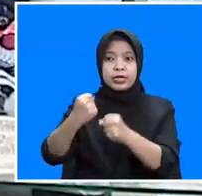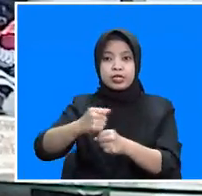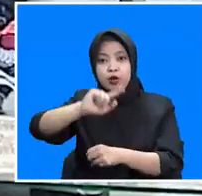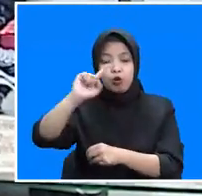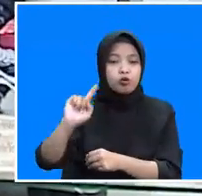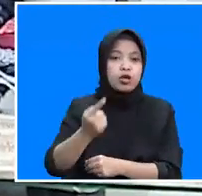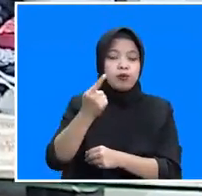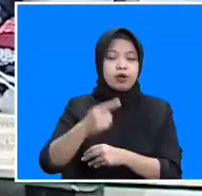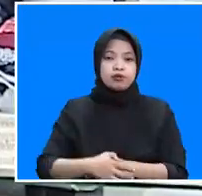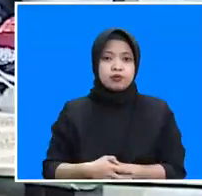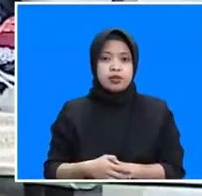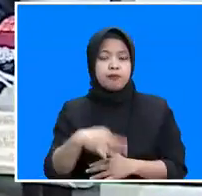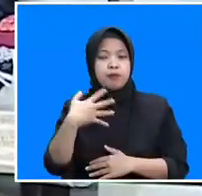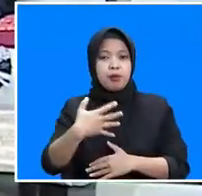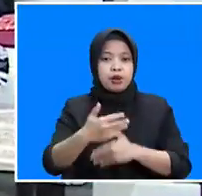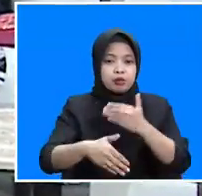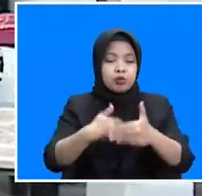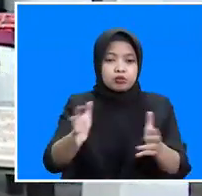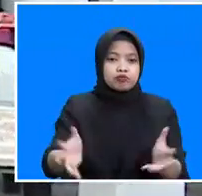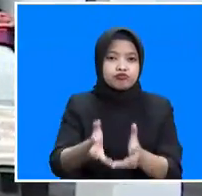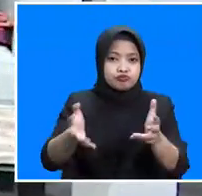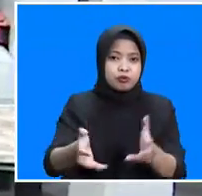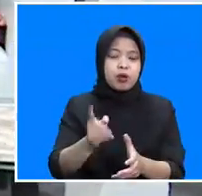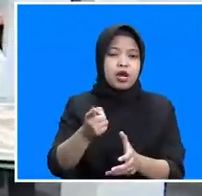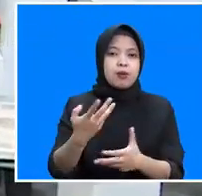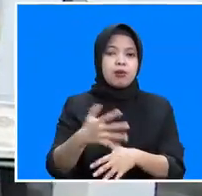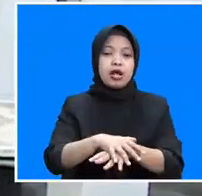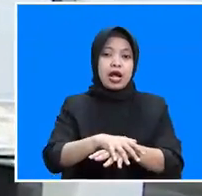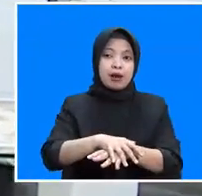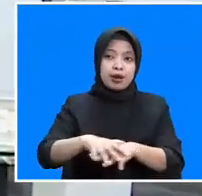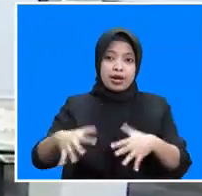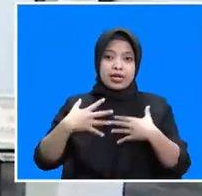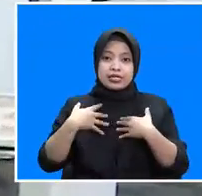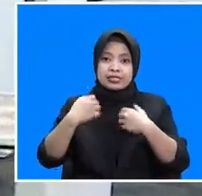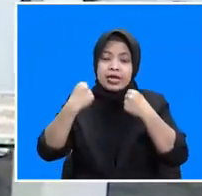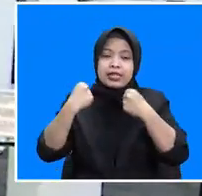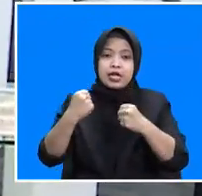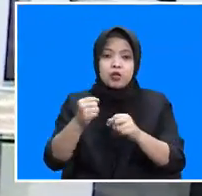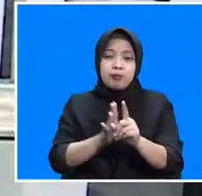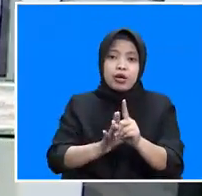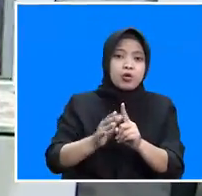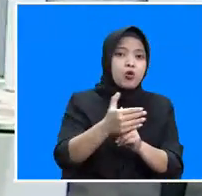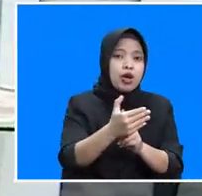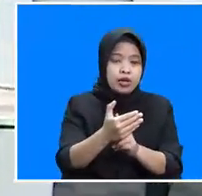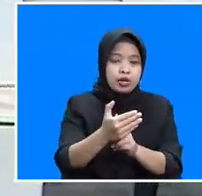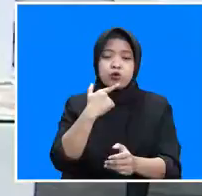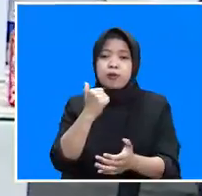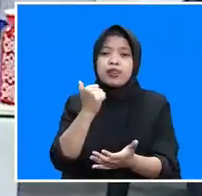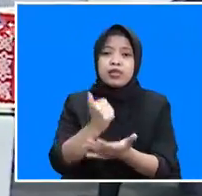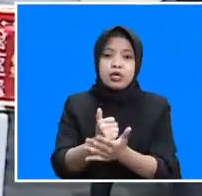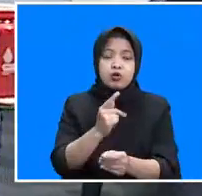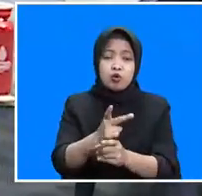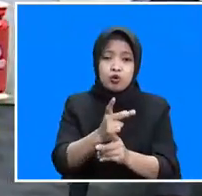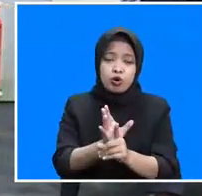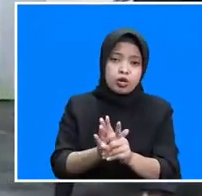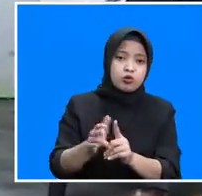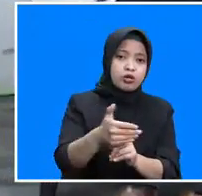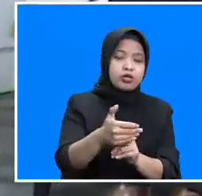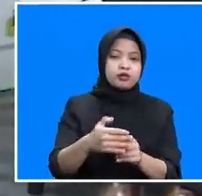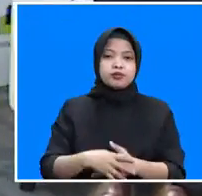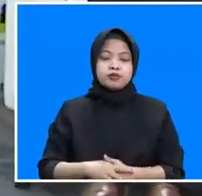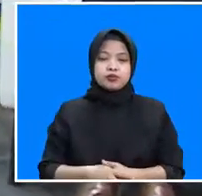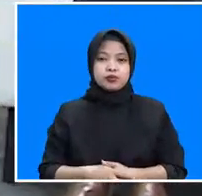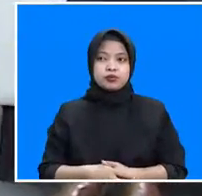sort of giving teachers that sort of safety and health, you know, coverage is very important. And you can't